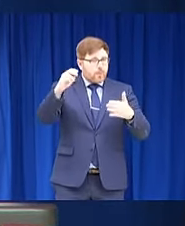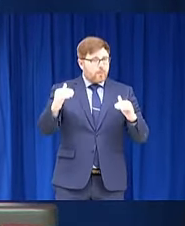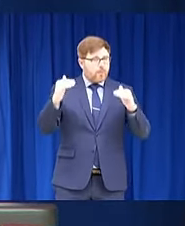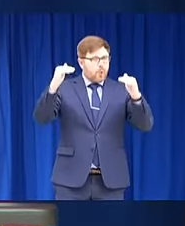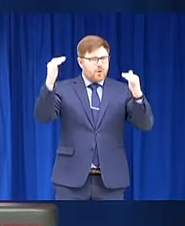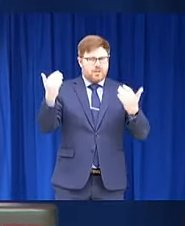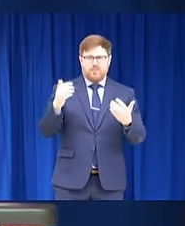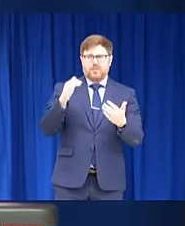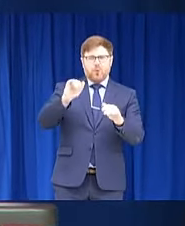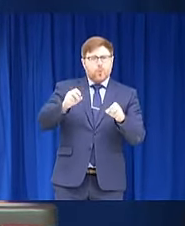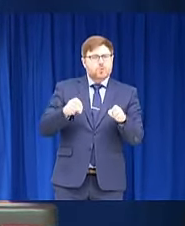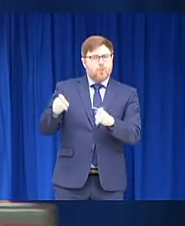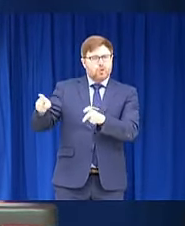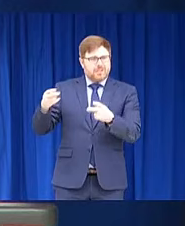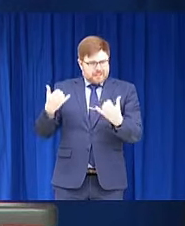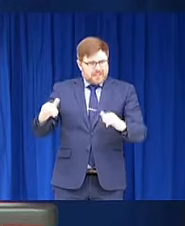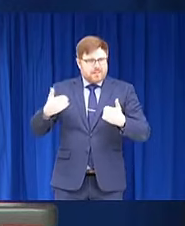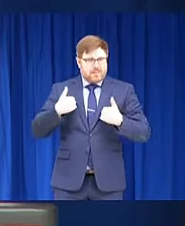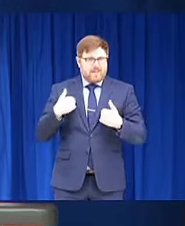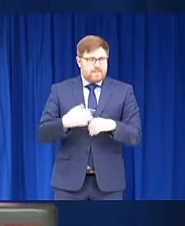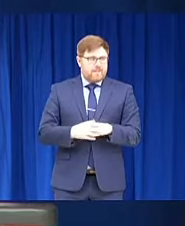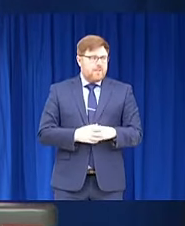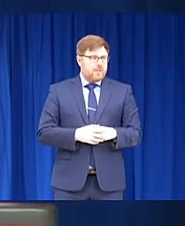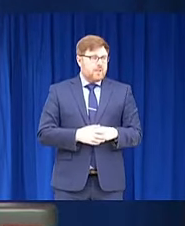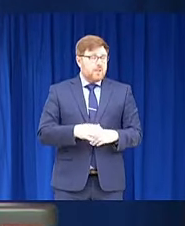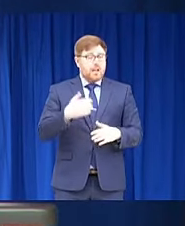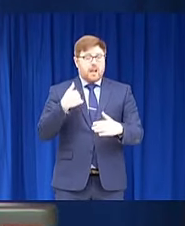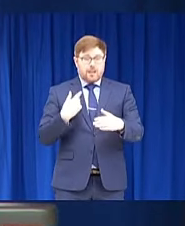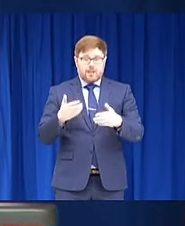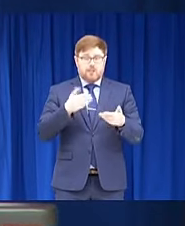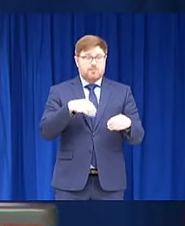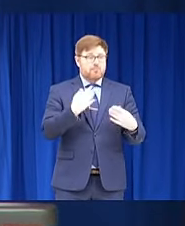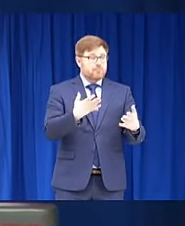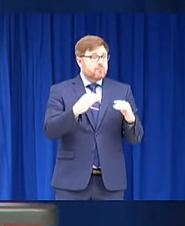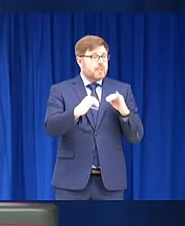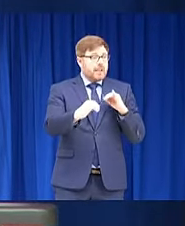open. I give interviews, speak at Pride events,